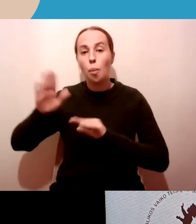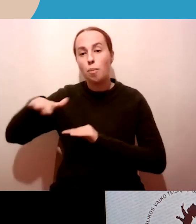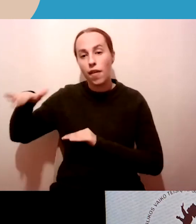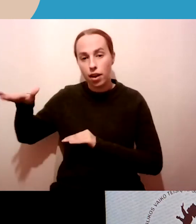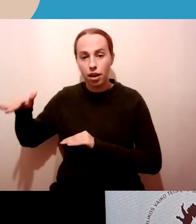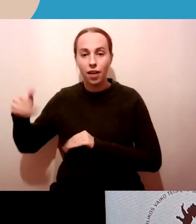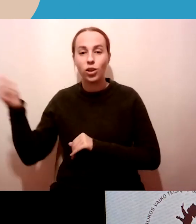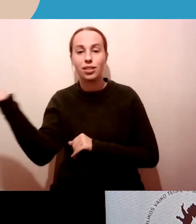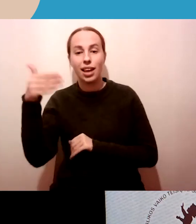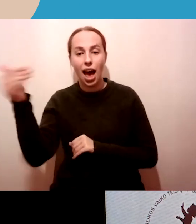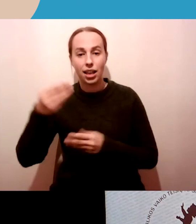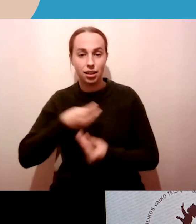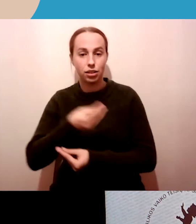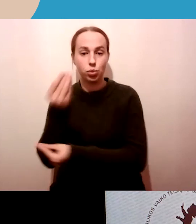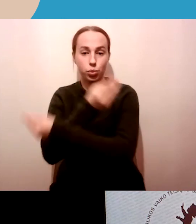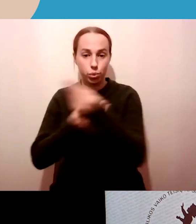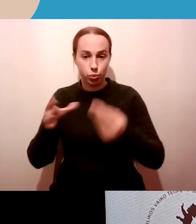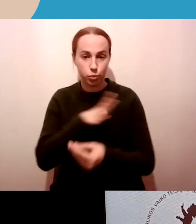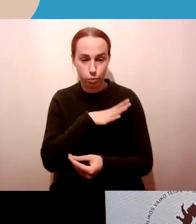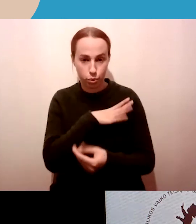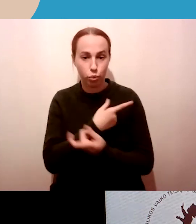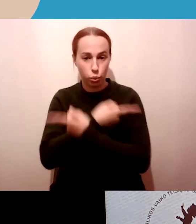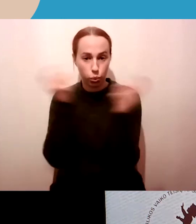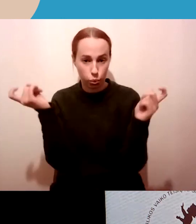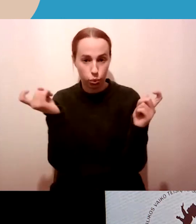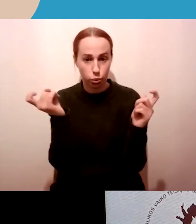it happened in one school,